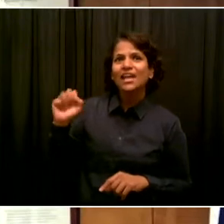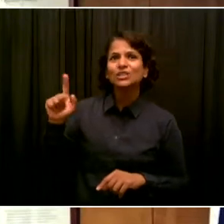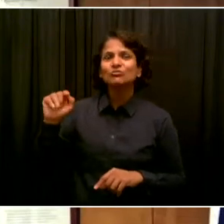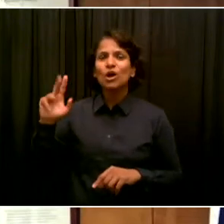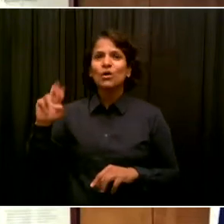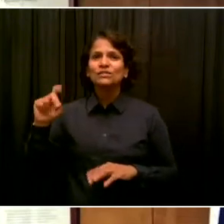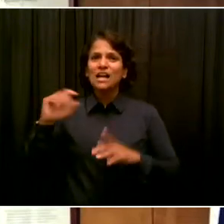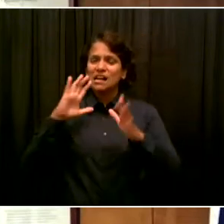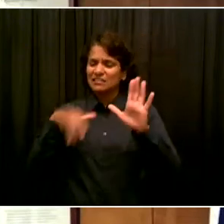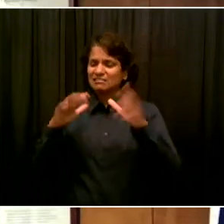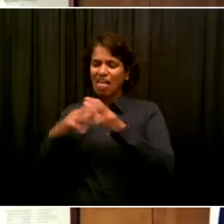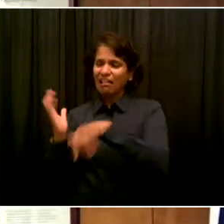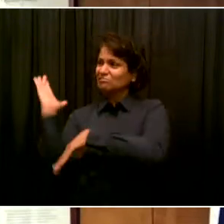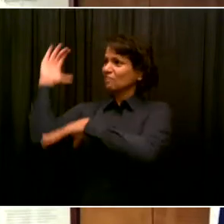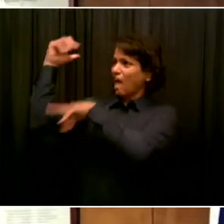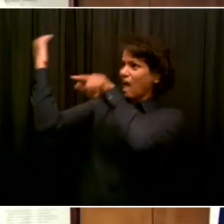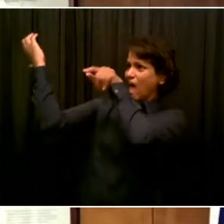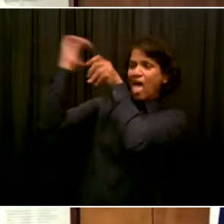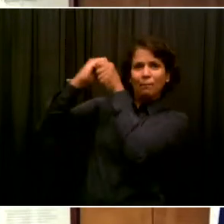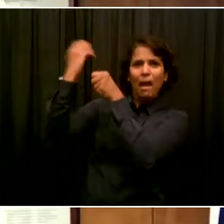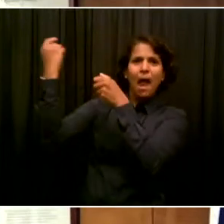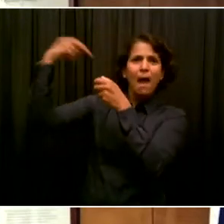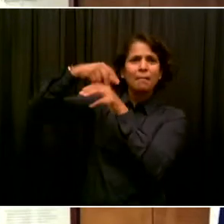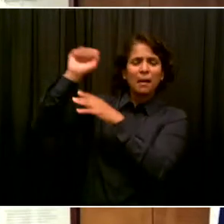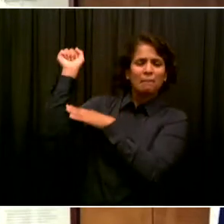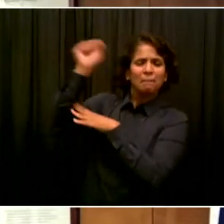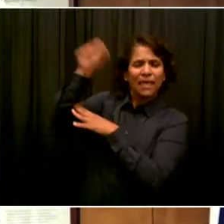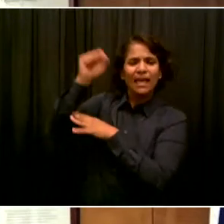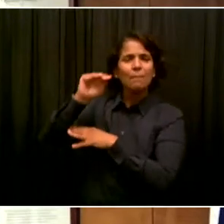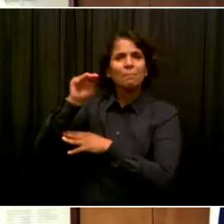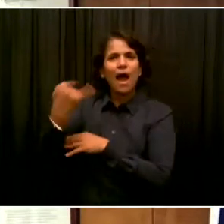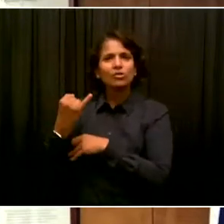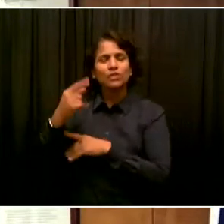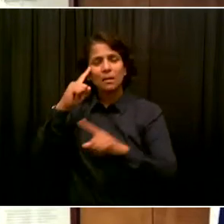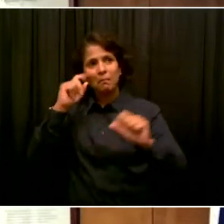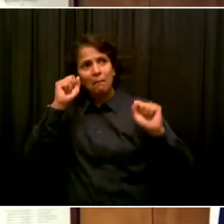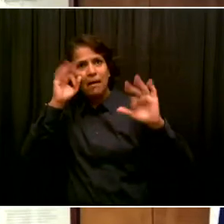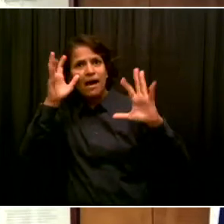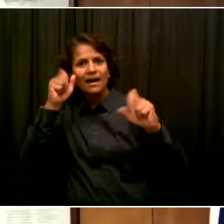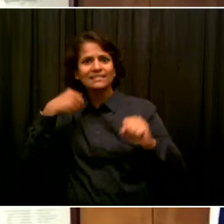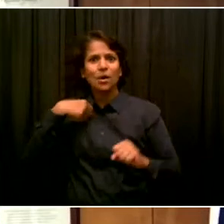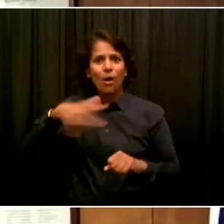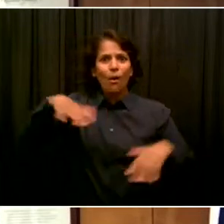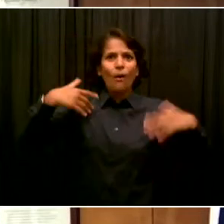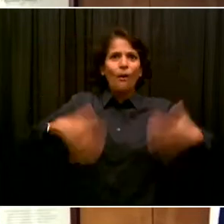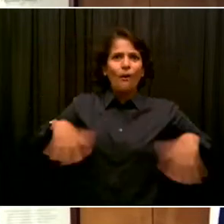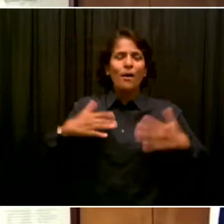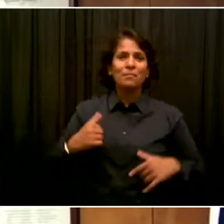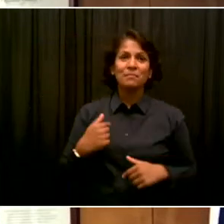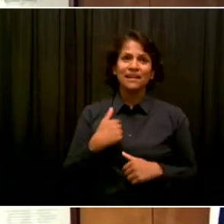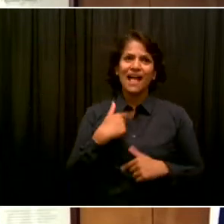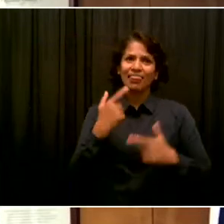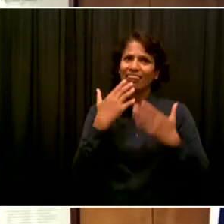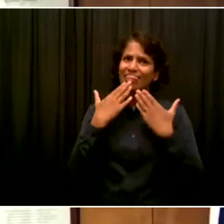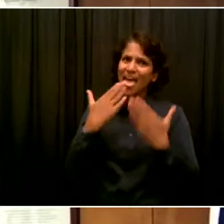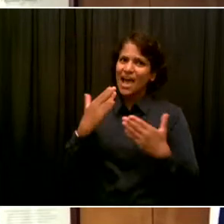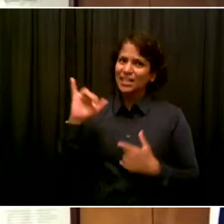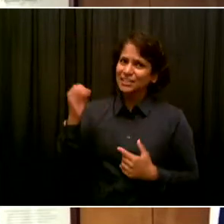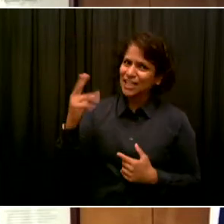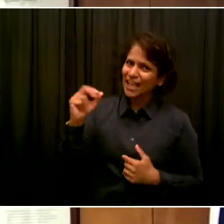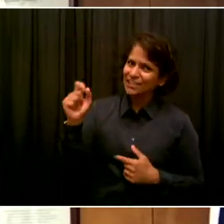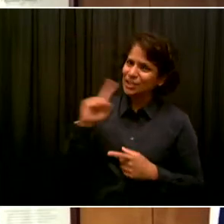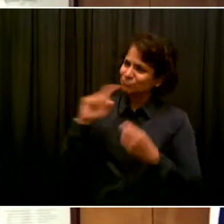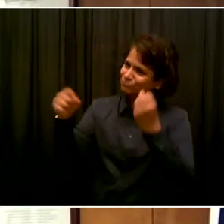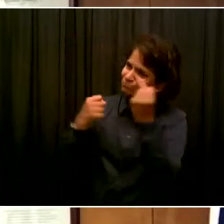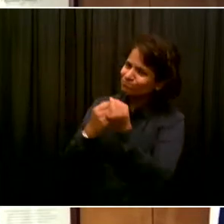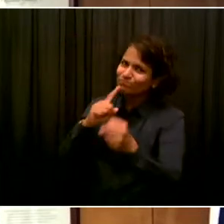an amazing moment in New York Knicks history. But I just want to thank John Starks for his commitment to the community, and you, Mr. Mayor, for your commitment to our young